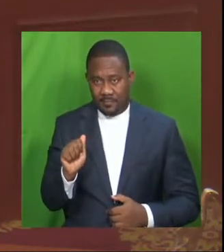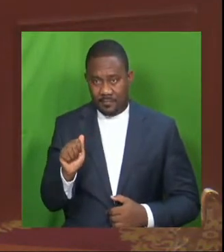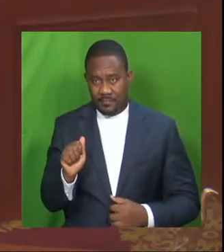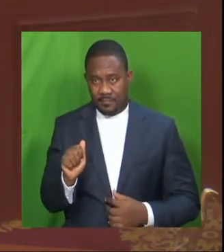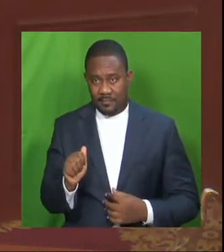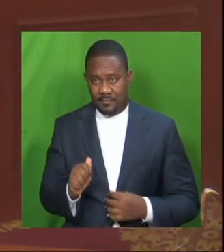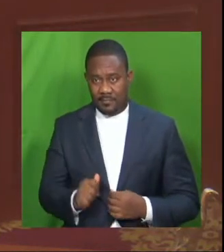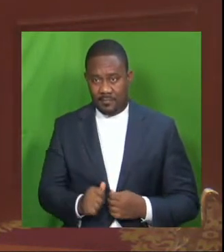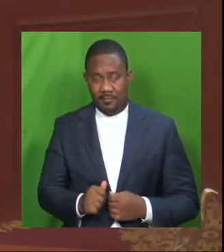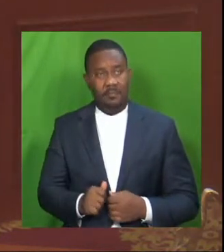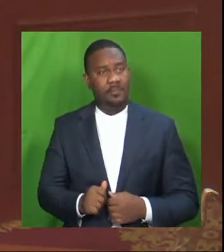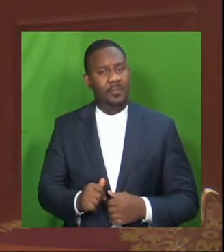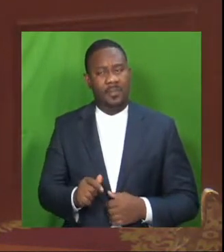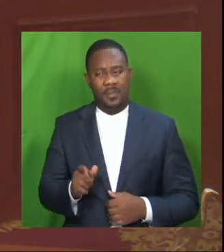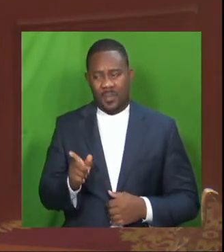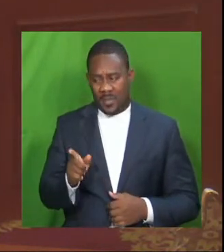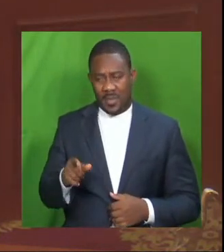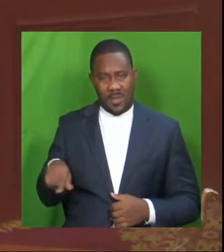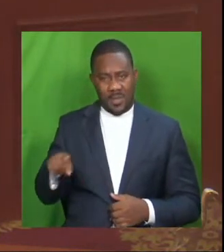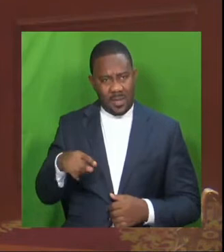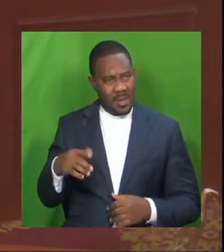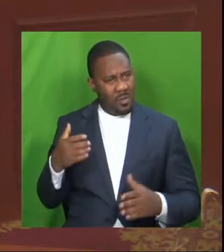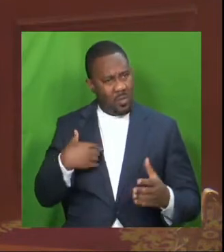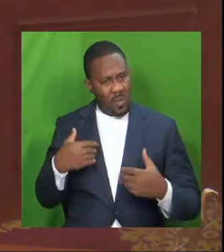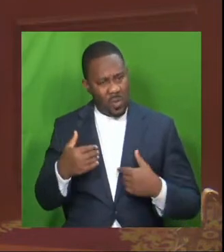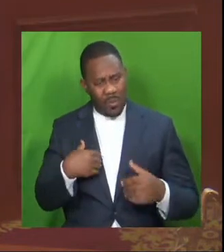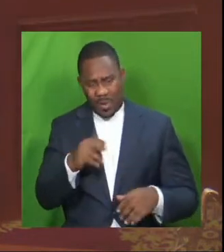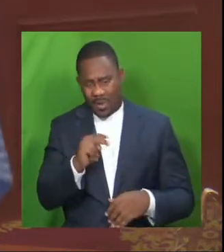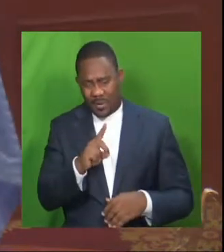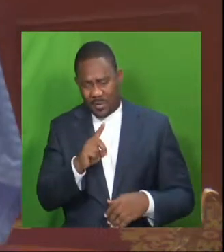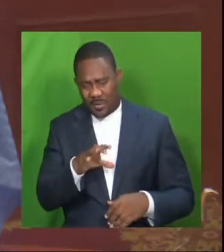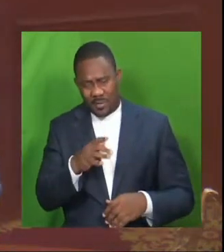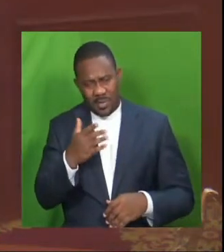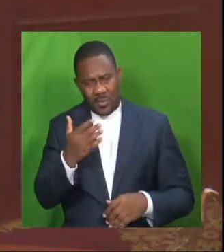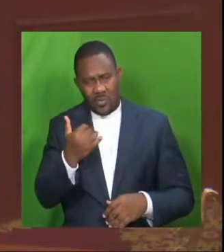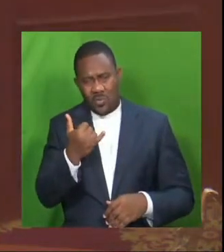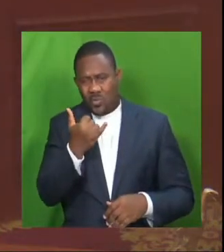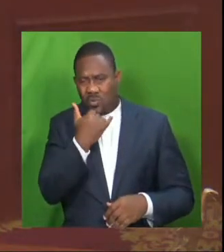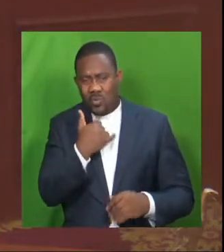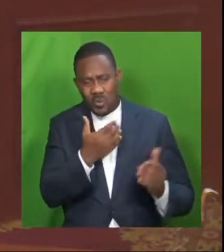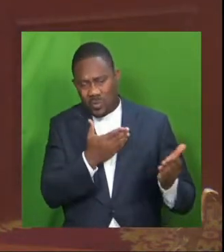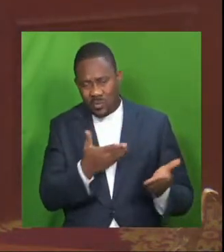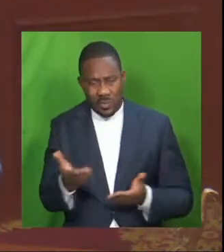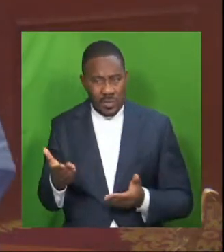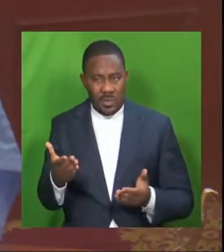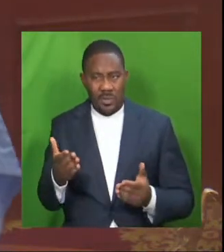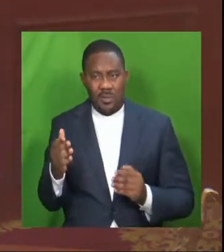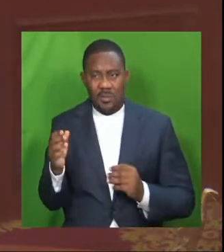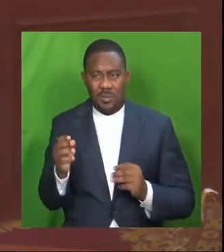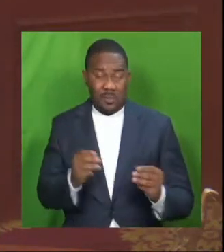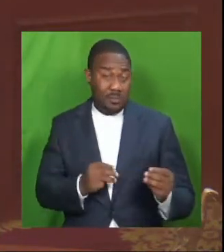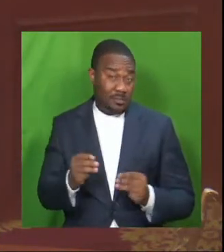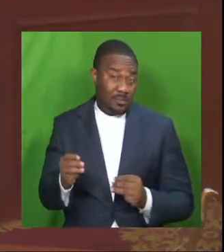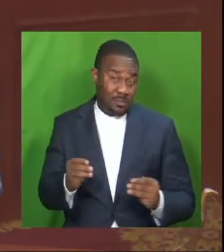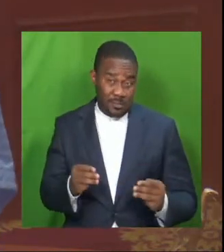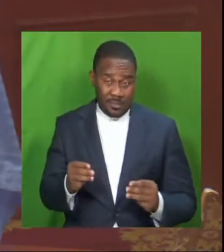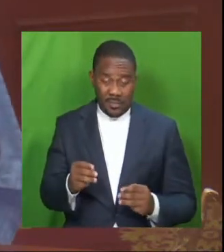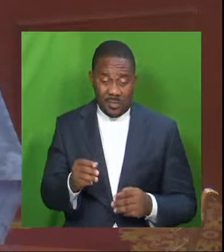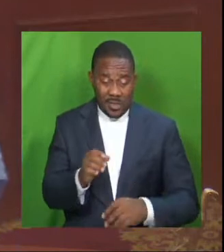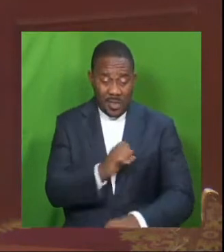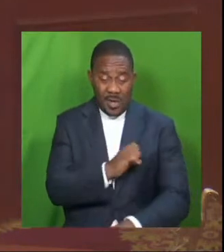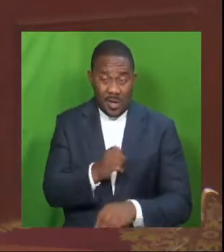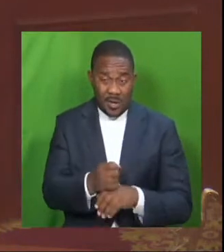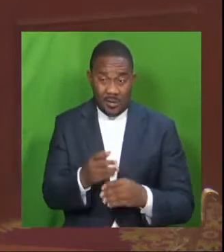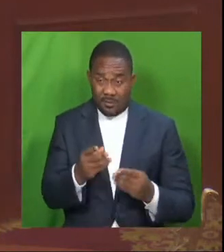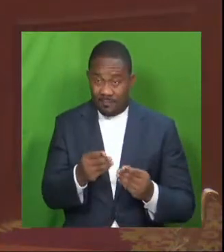that they bastardized the NDC administration for bringing to manage problems within the energy sector,